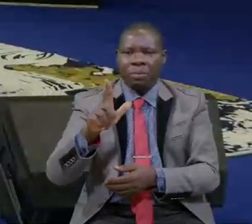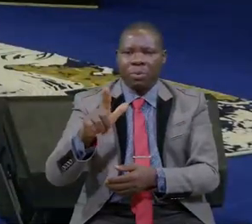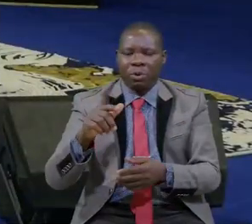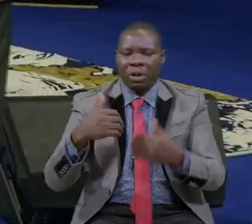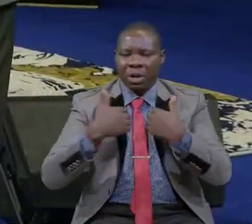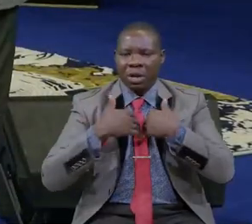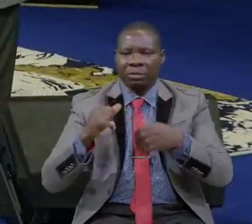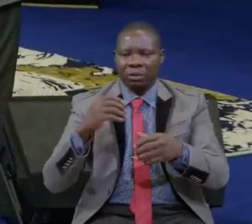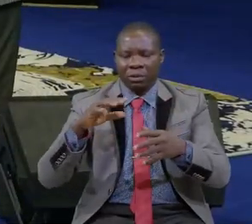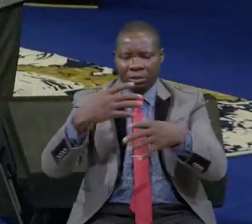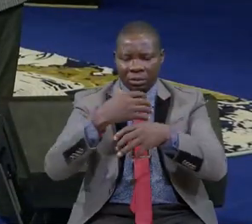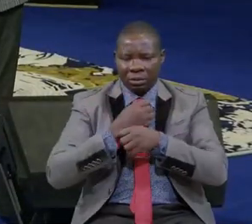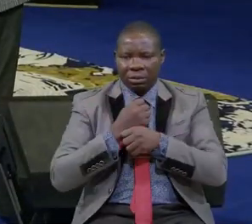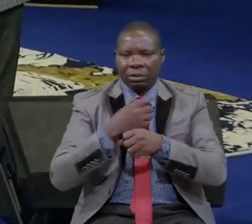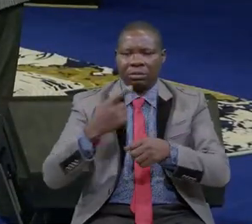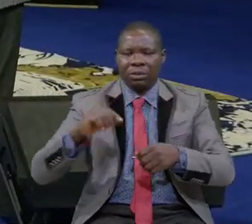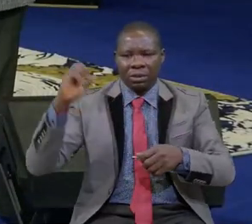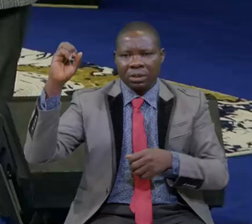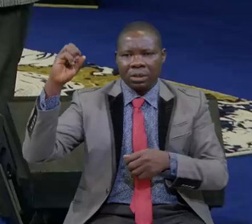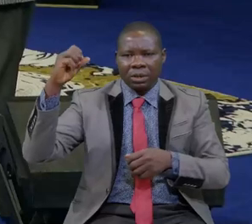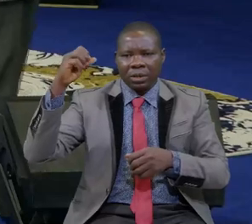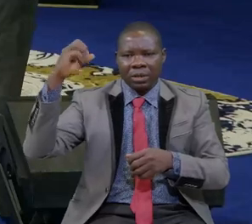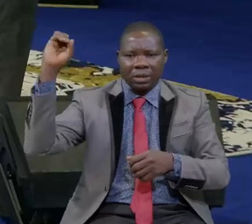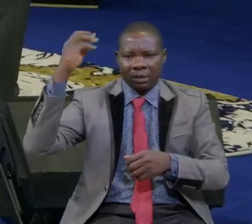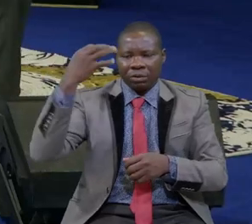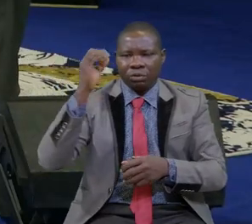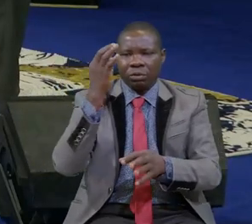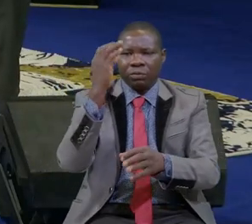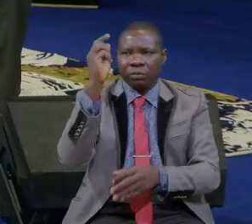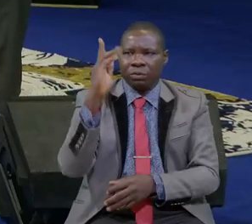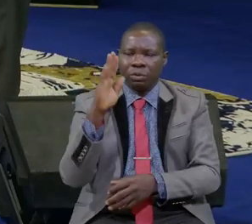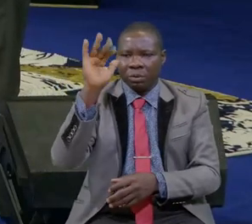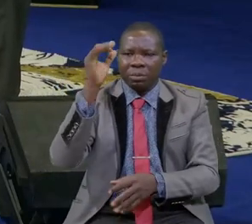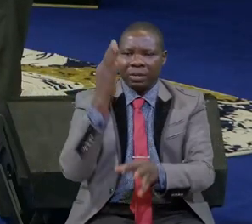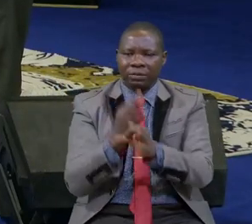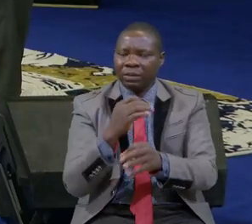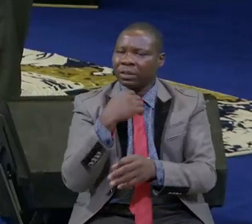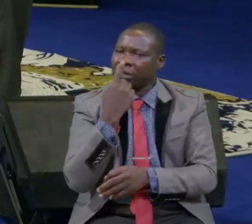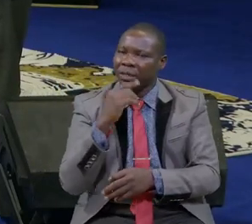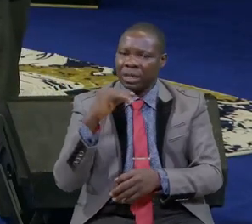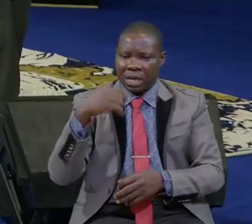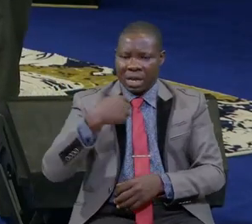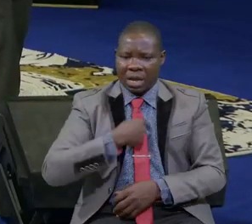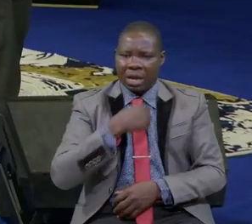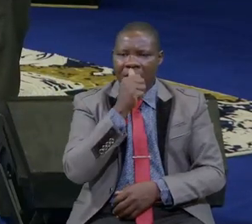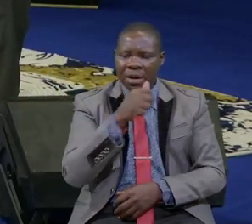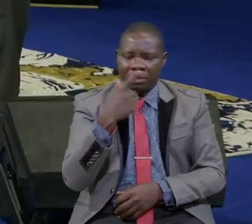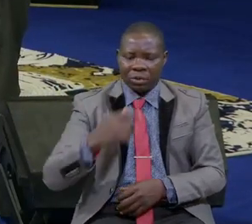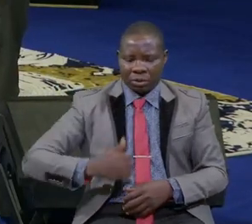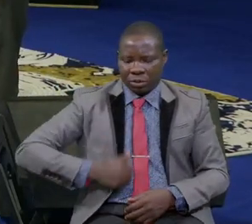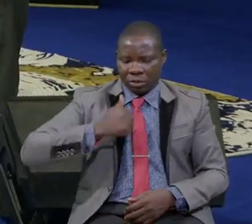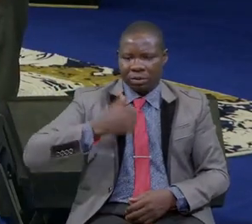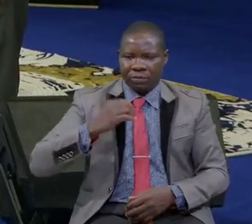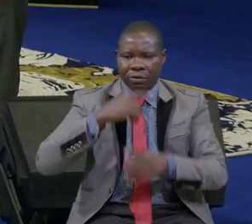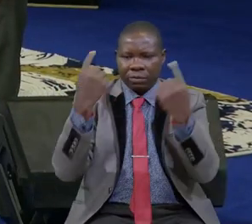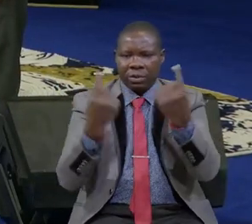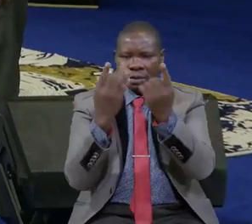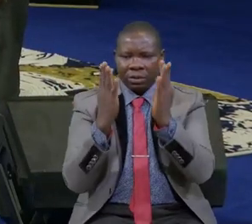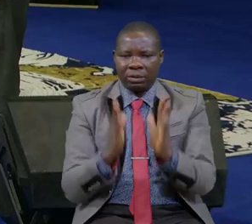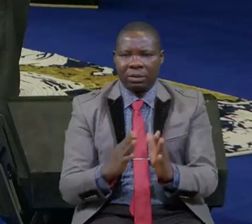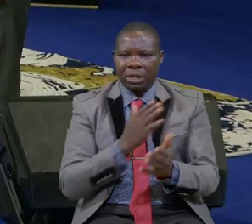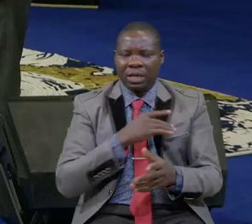God by faith, he said, I am the chief of sinners, and yet that grace came